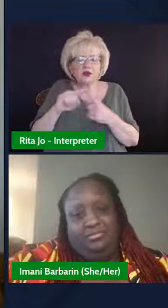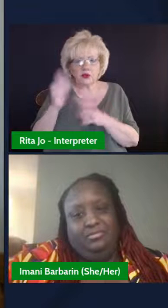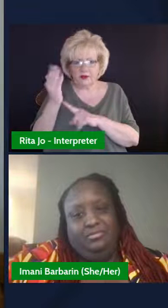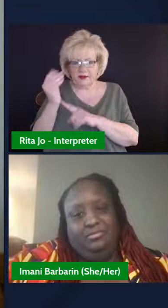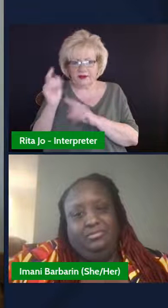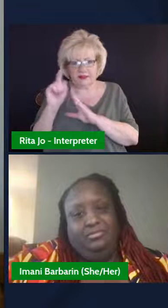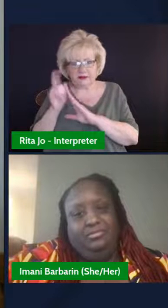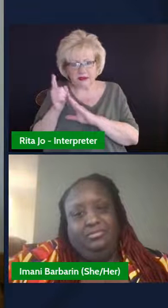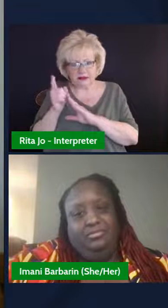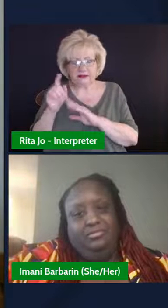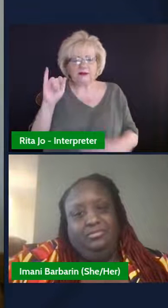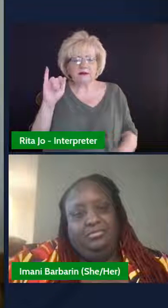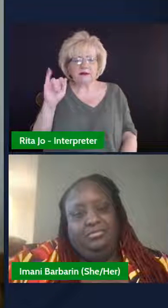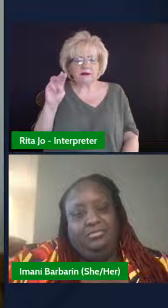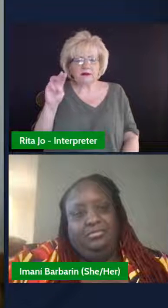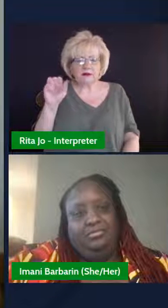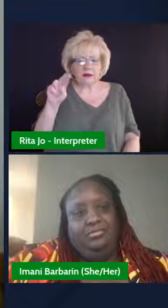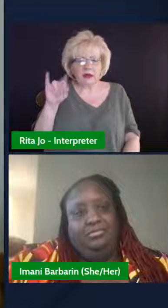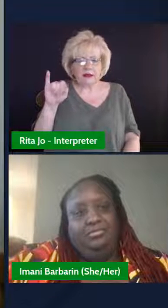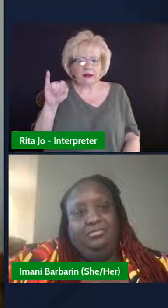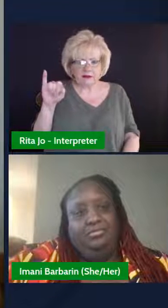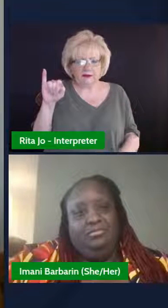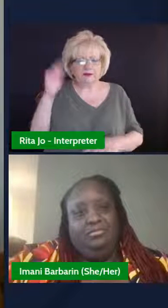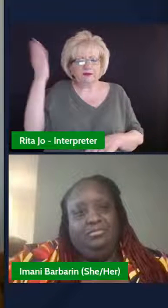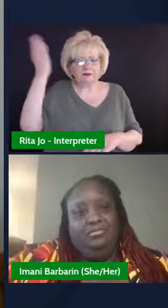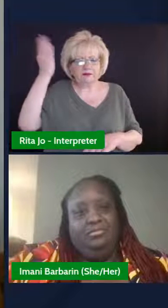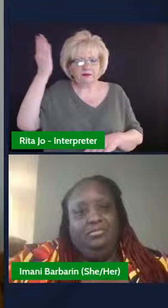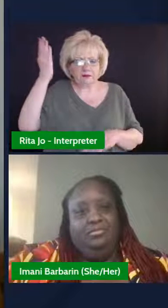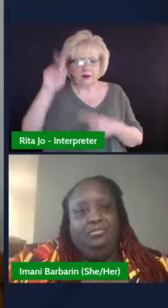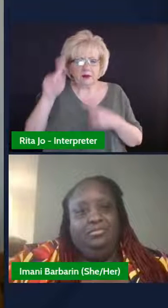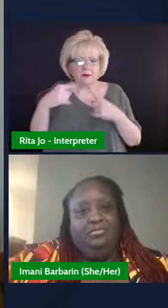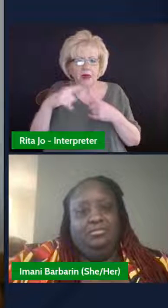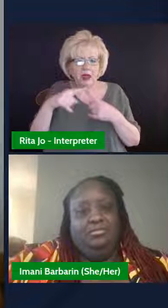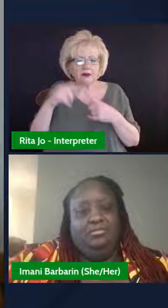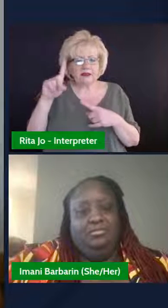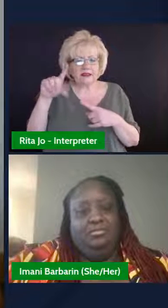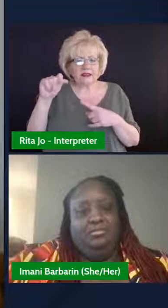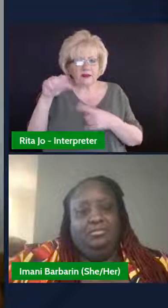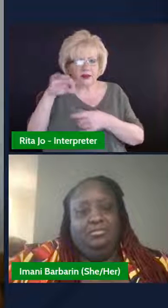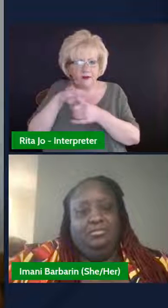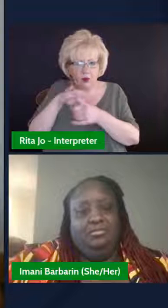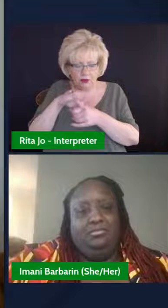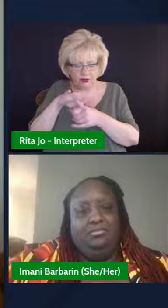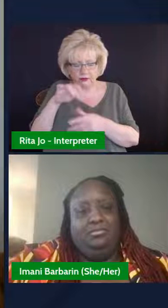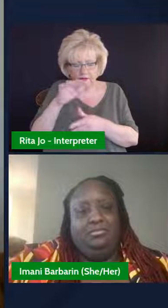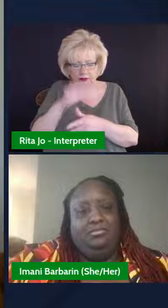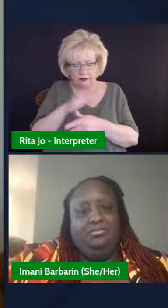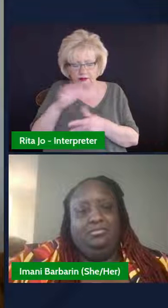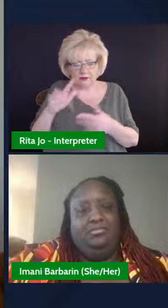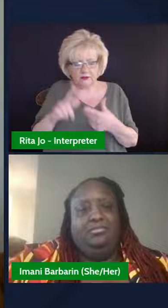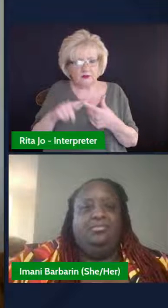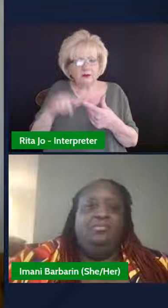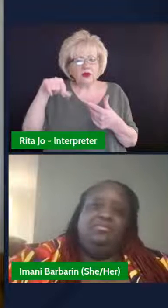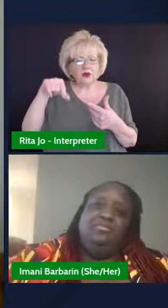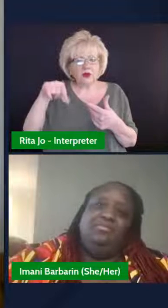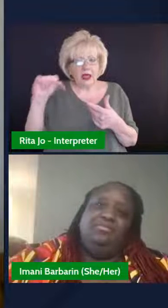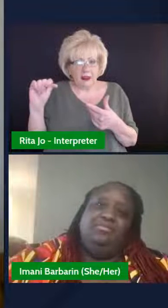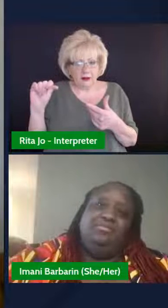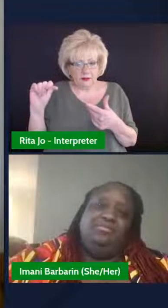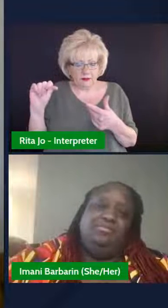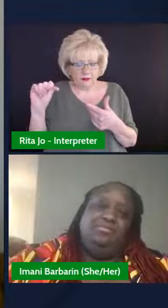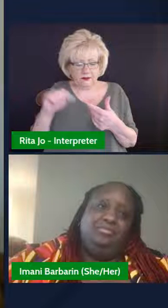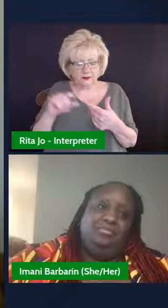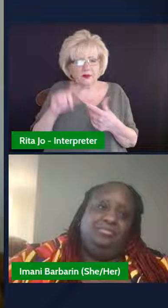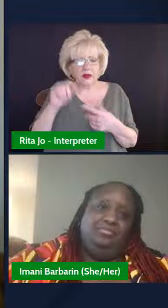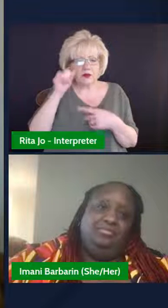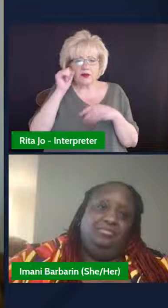Imani talking about the importance of the disability vote. And then we're going to have some Q&A. And remember that